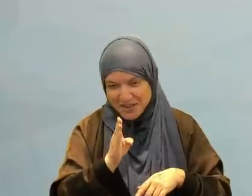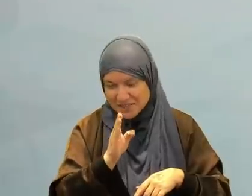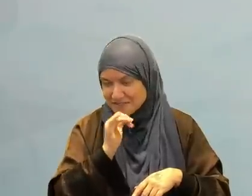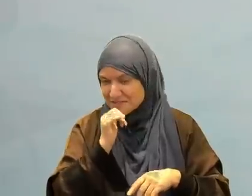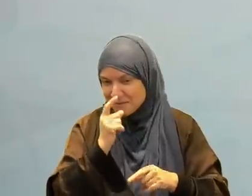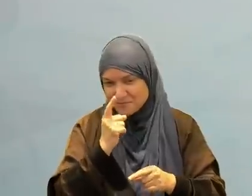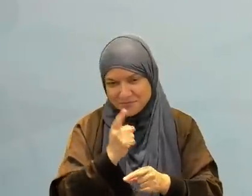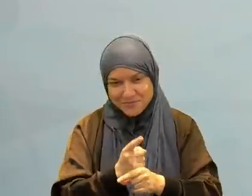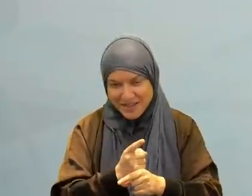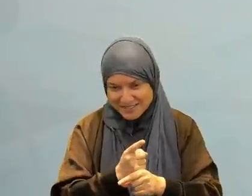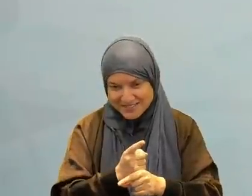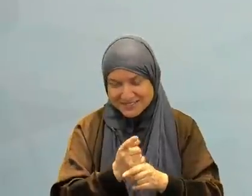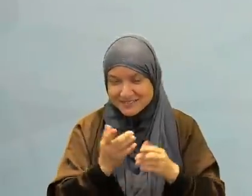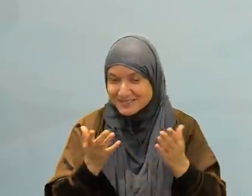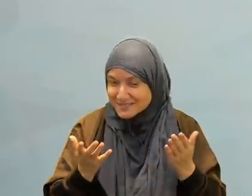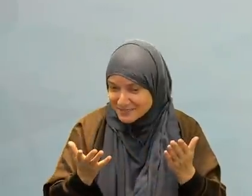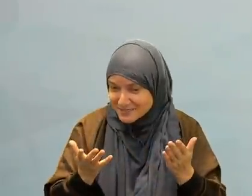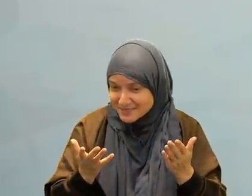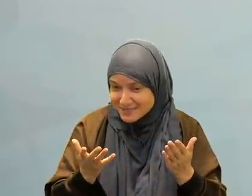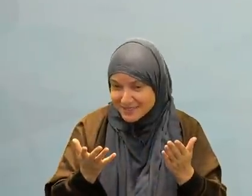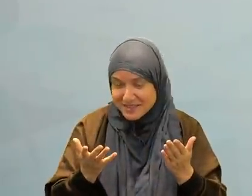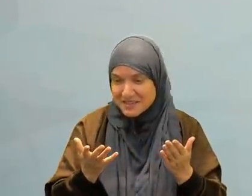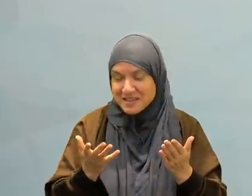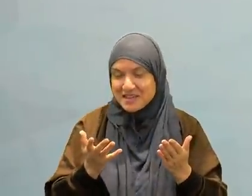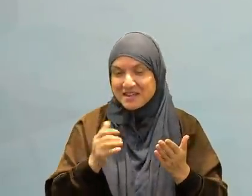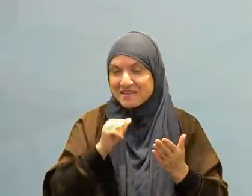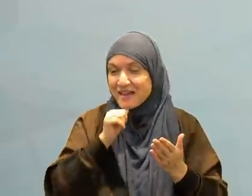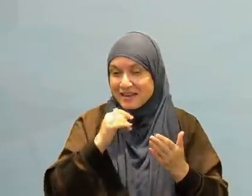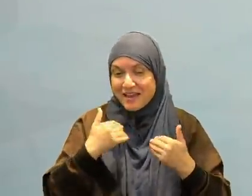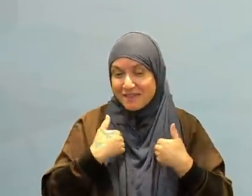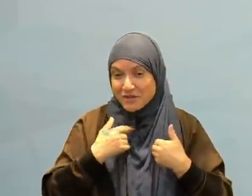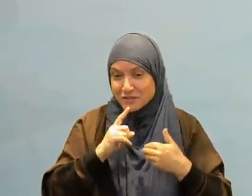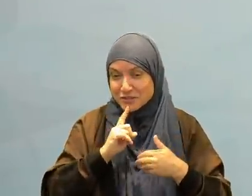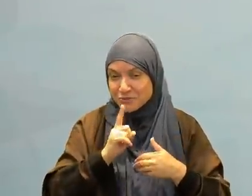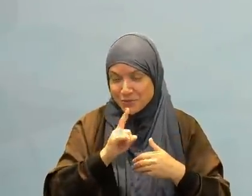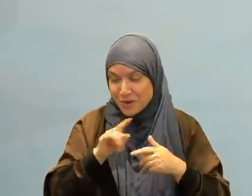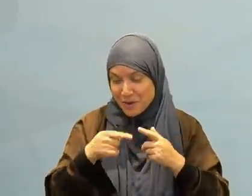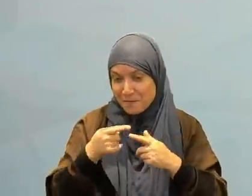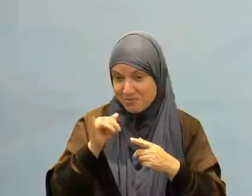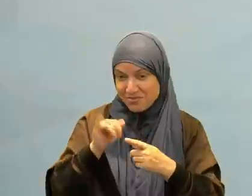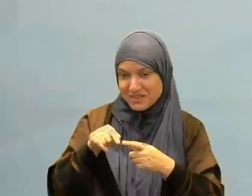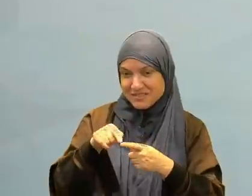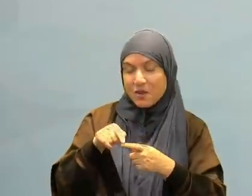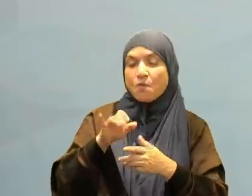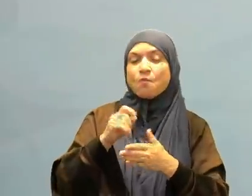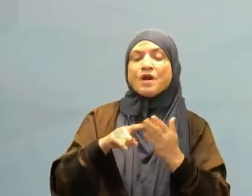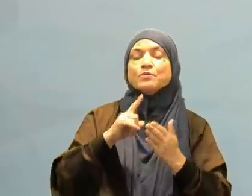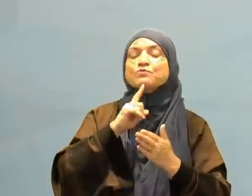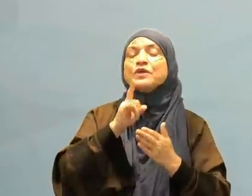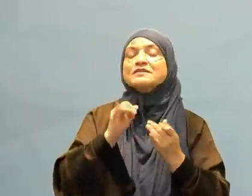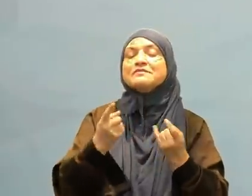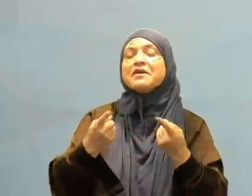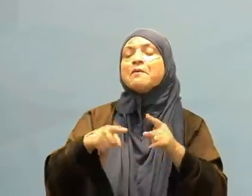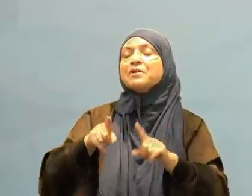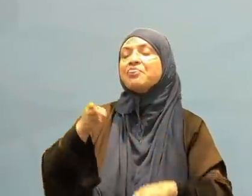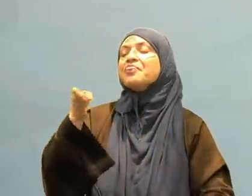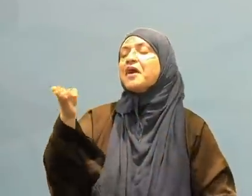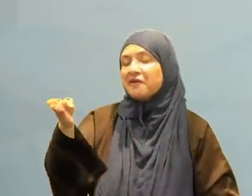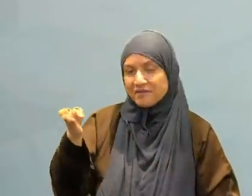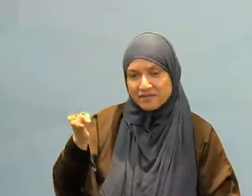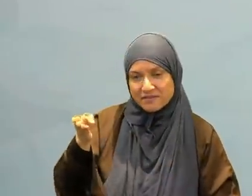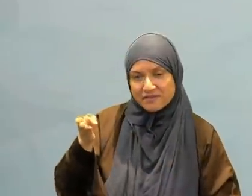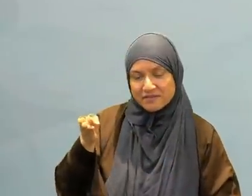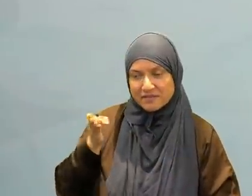Ramadan, not silenced, because we want to focus on our ibadah, because we want to focus on just the